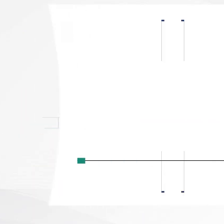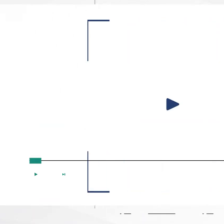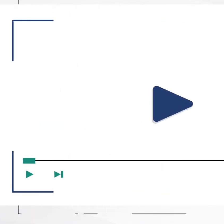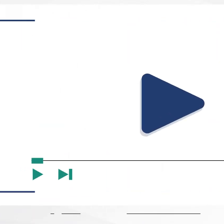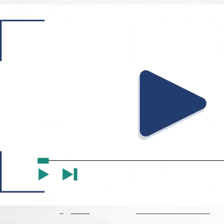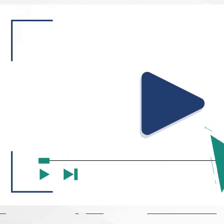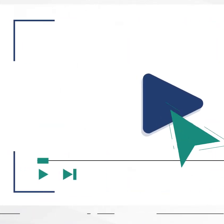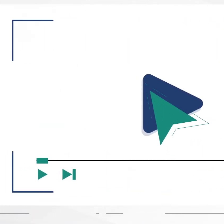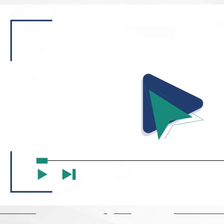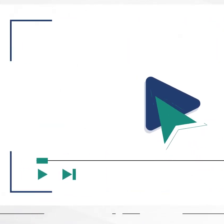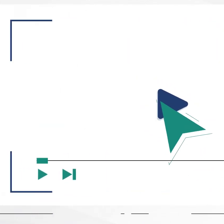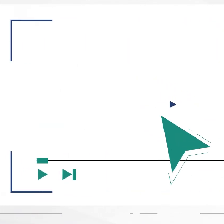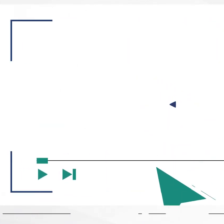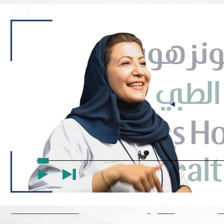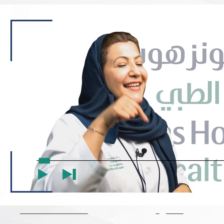meeting.